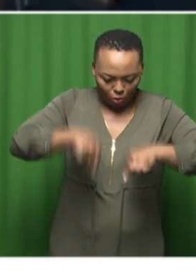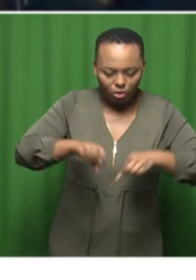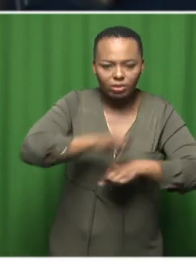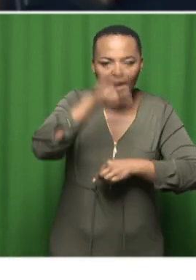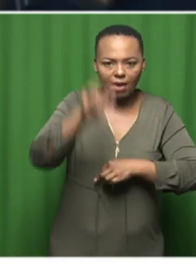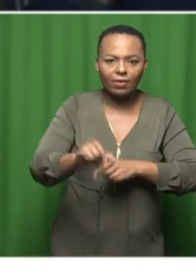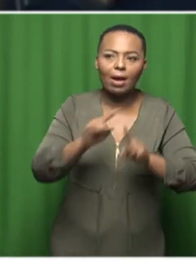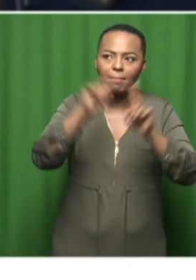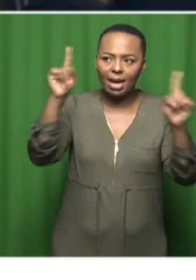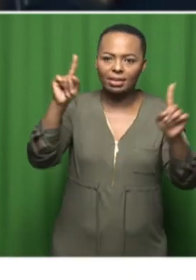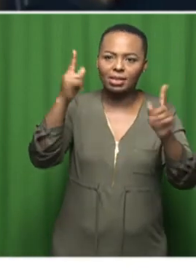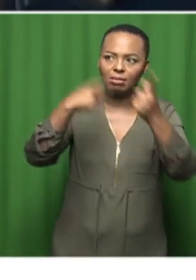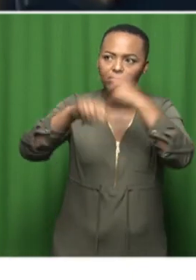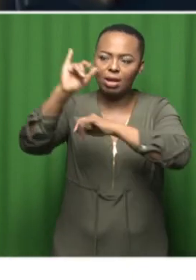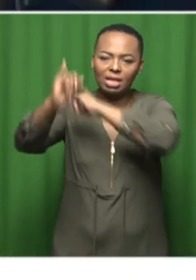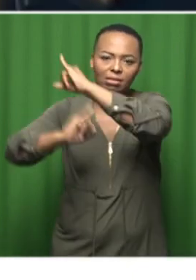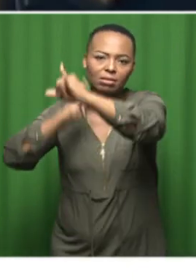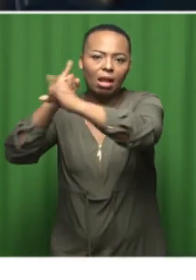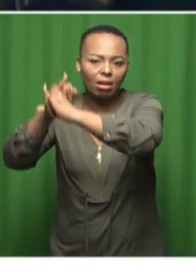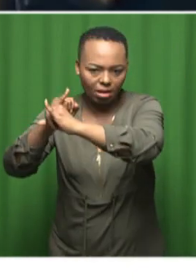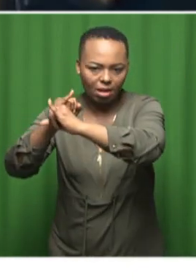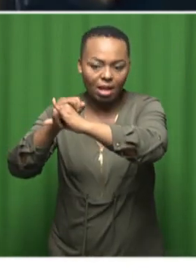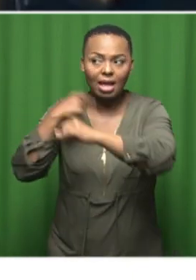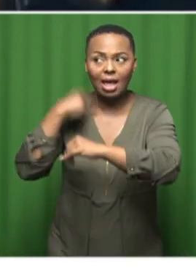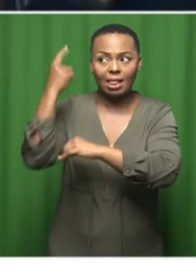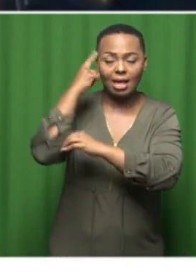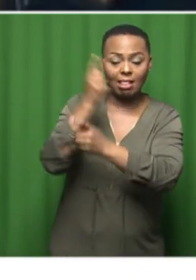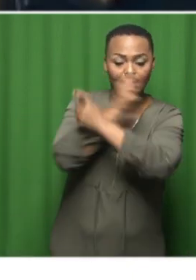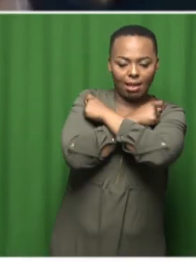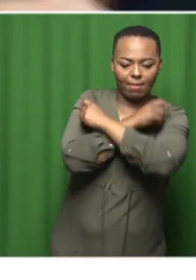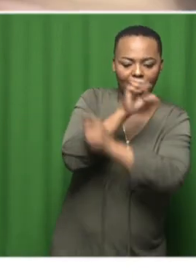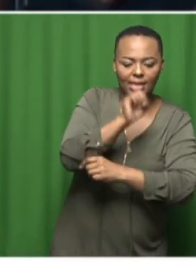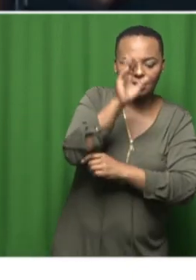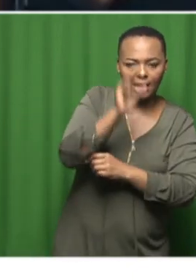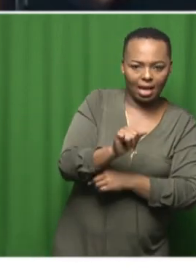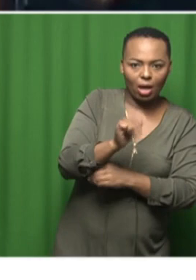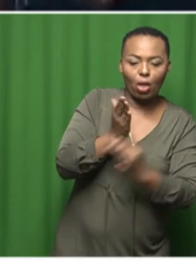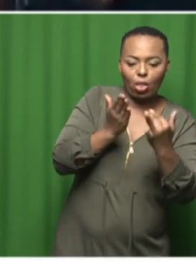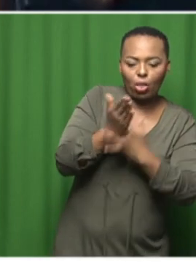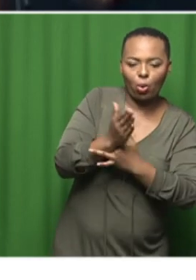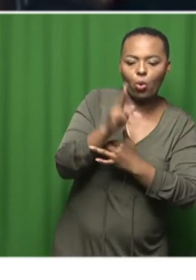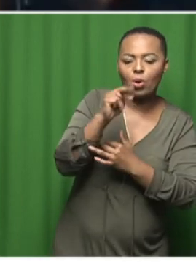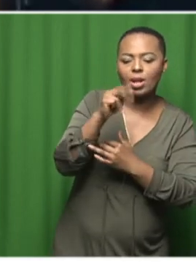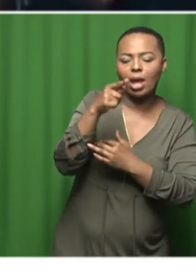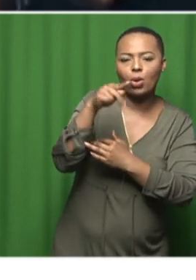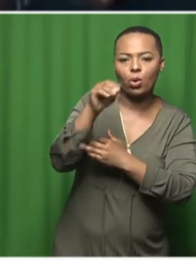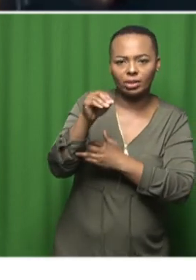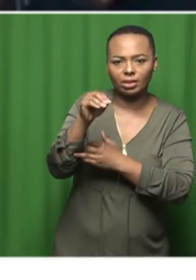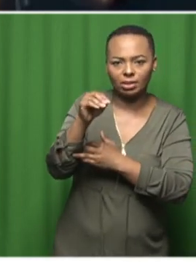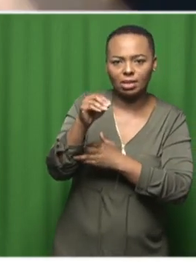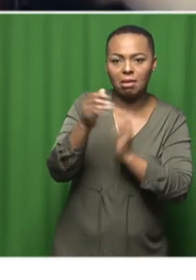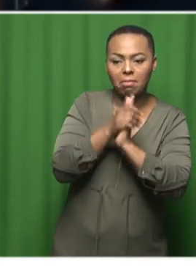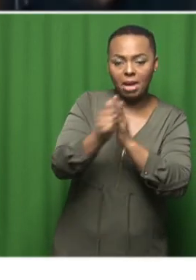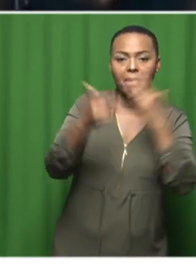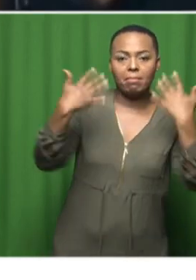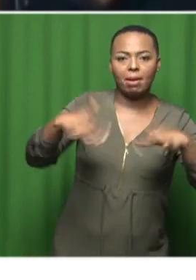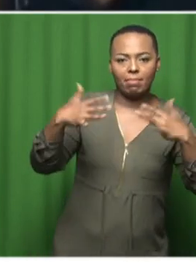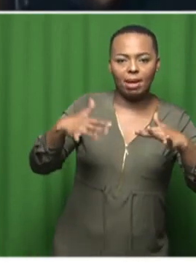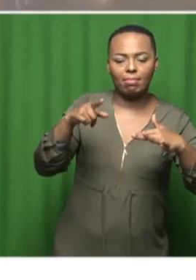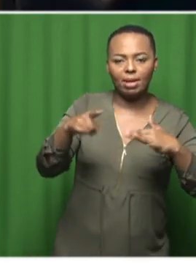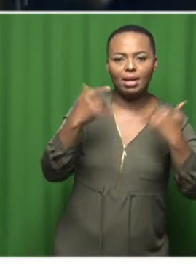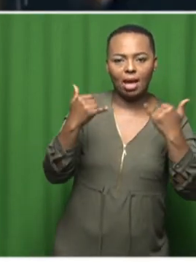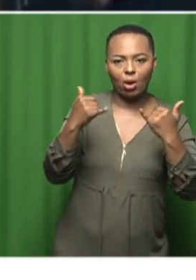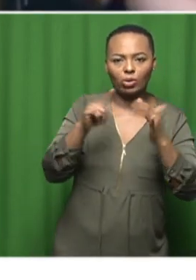going global. And I think the Cloud SA platform through the Nando's Hot Young Designer competition enables us to go